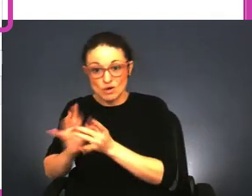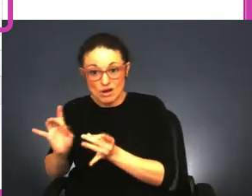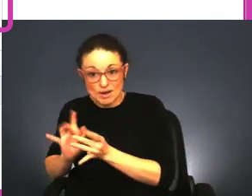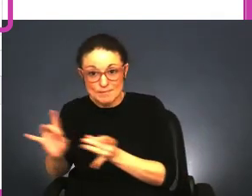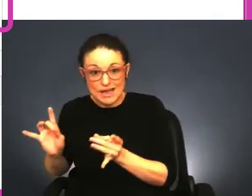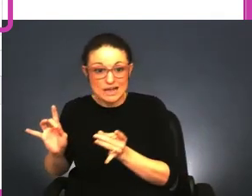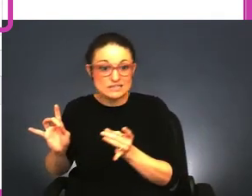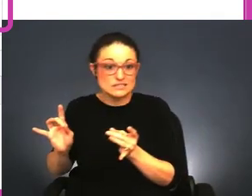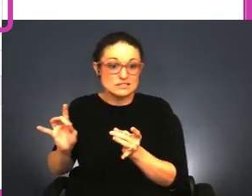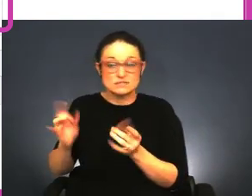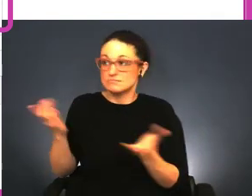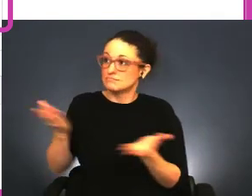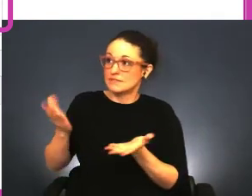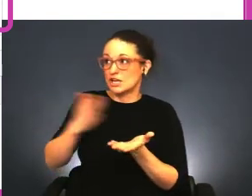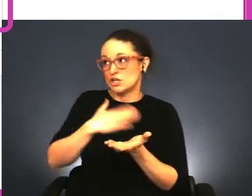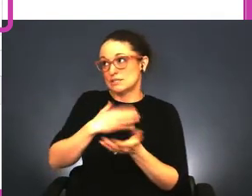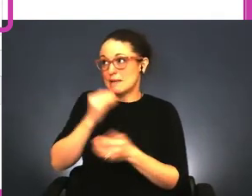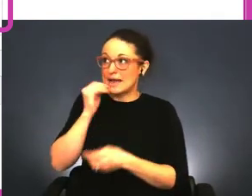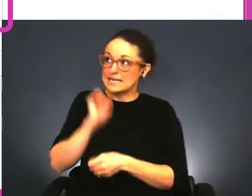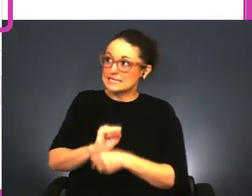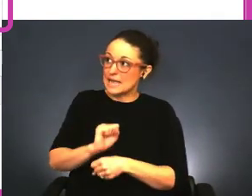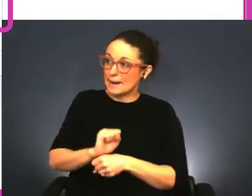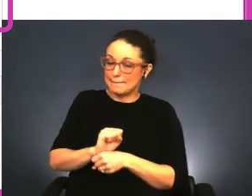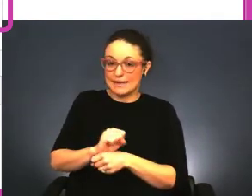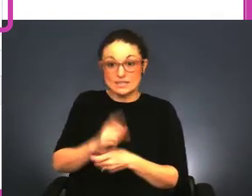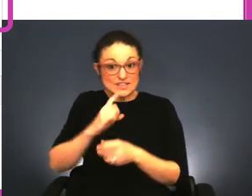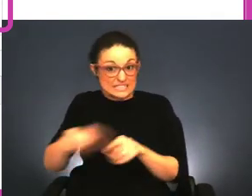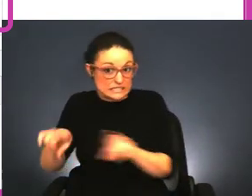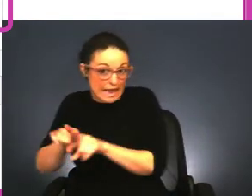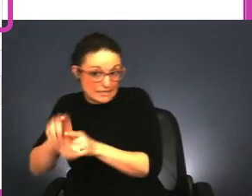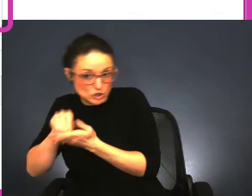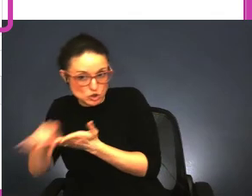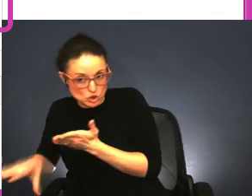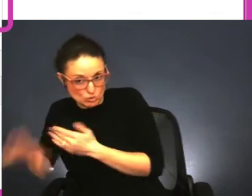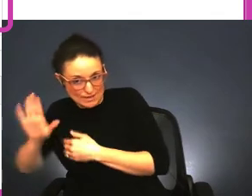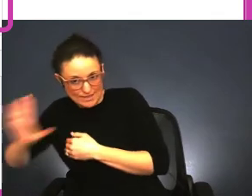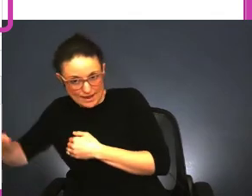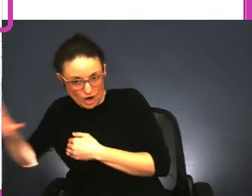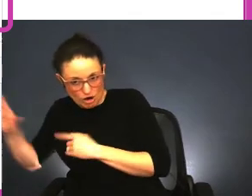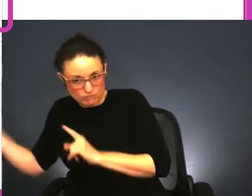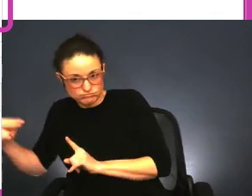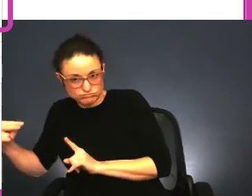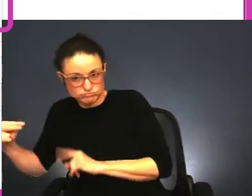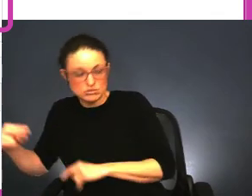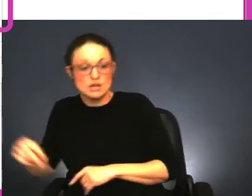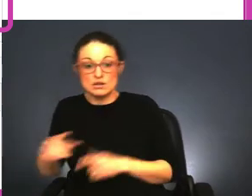my assignment. This is as a student, and then I submit the assignment.